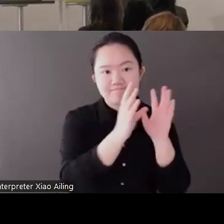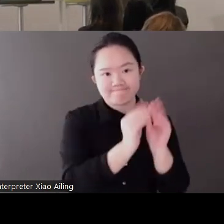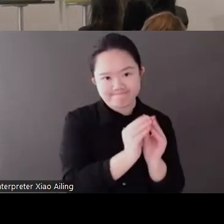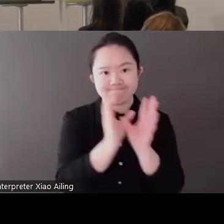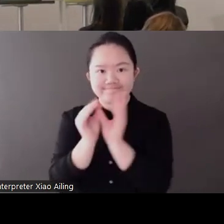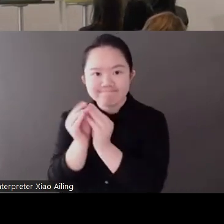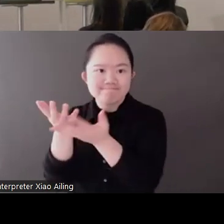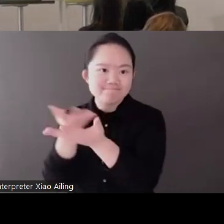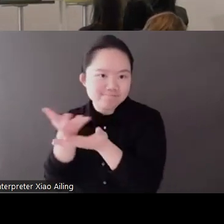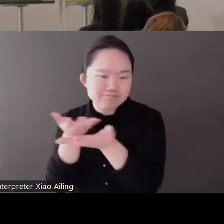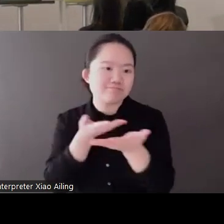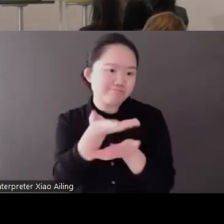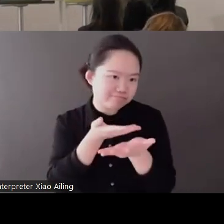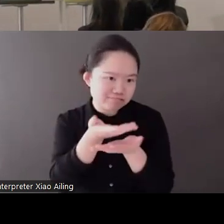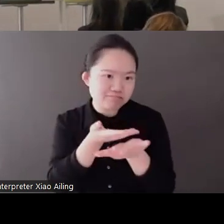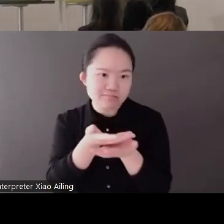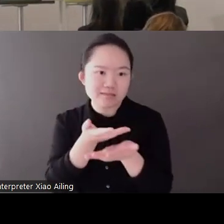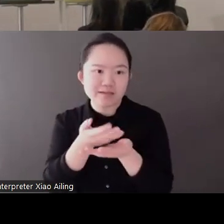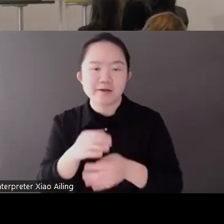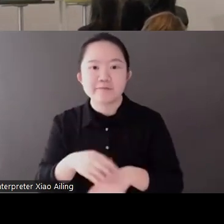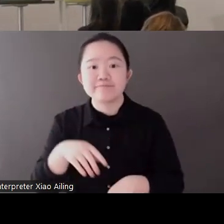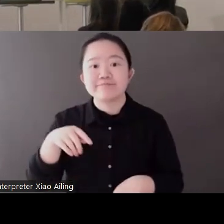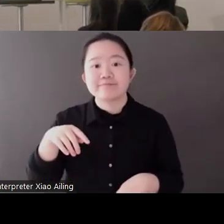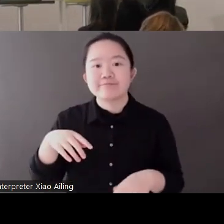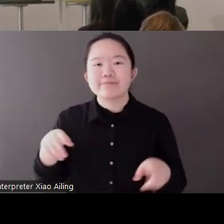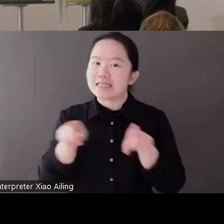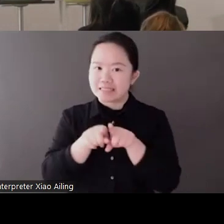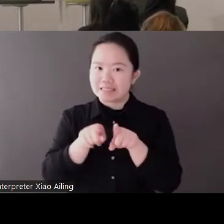one. We have also a cool